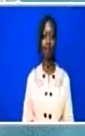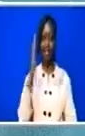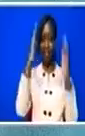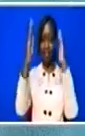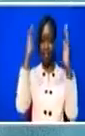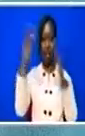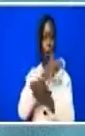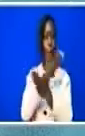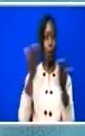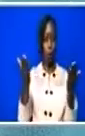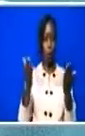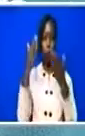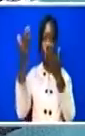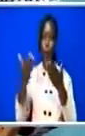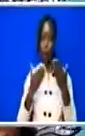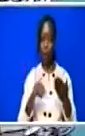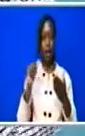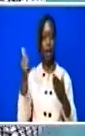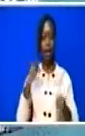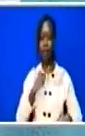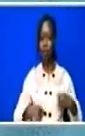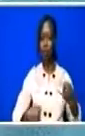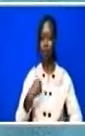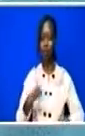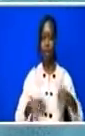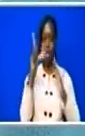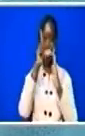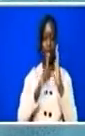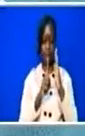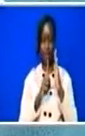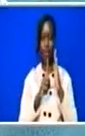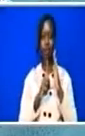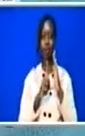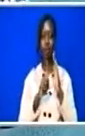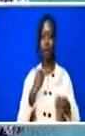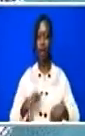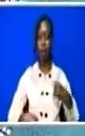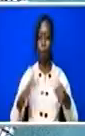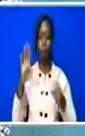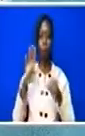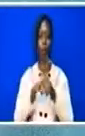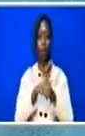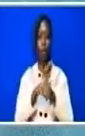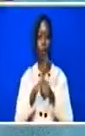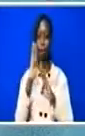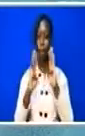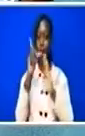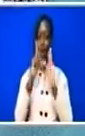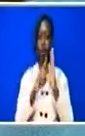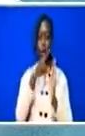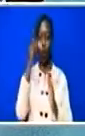Hello everyone and welcome to yet another exciting, fun-filled and informative biology lesson. As you know,